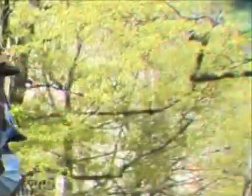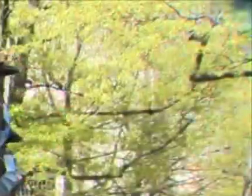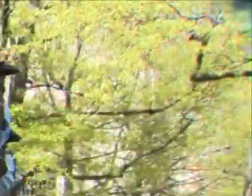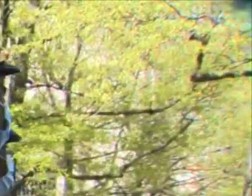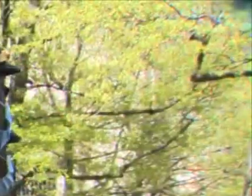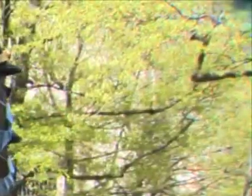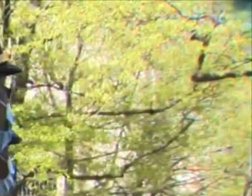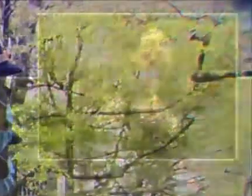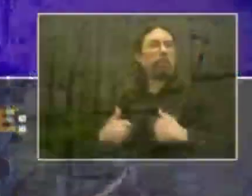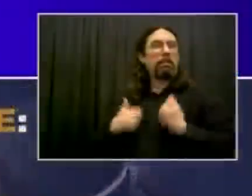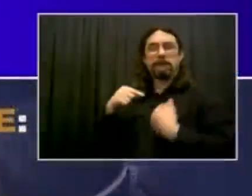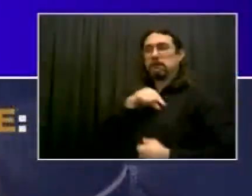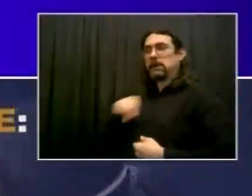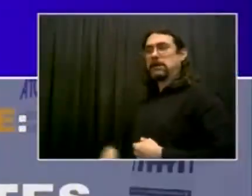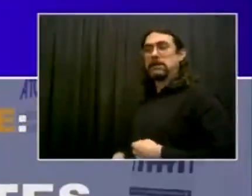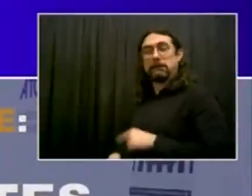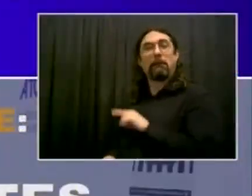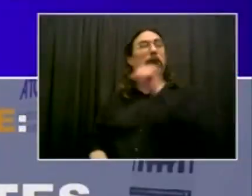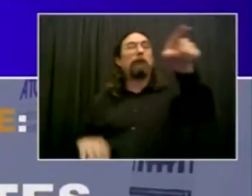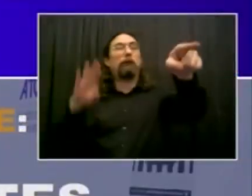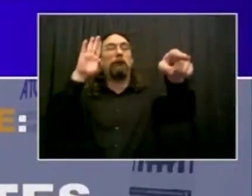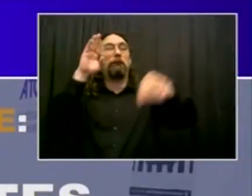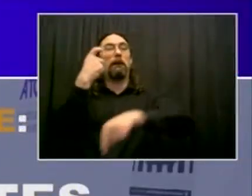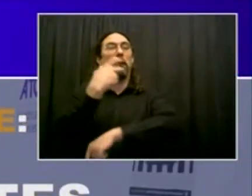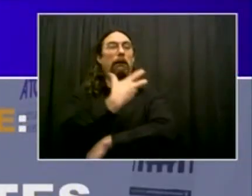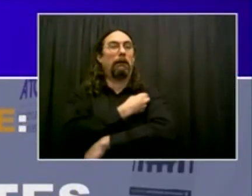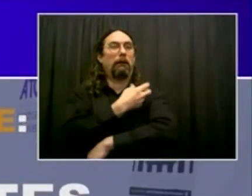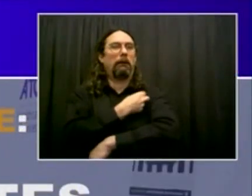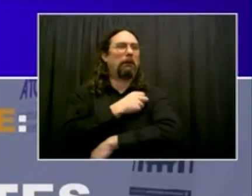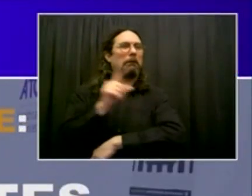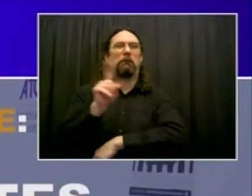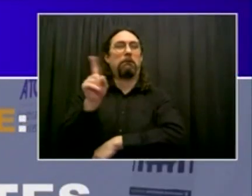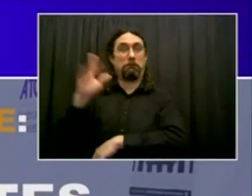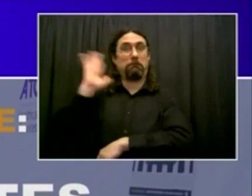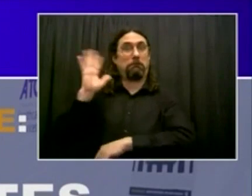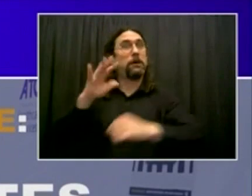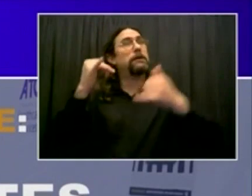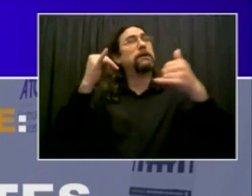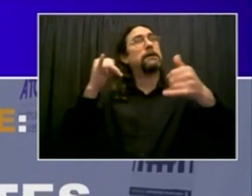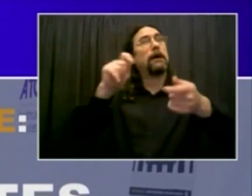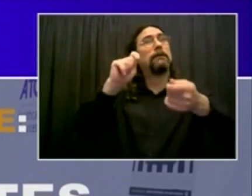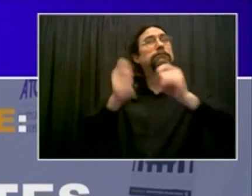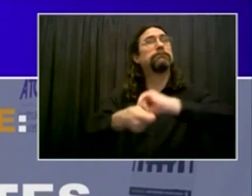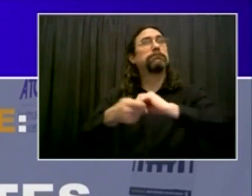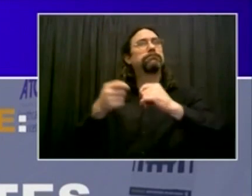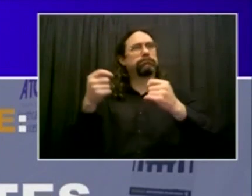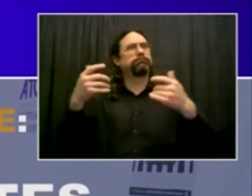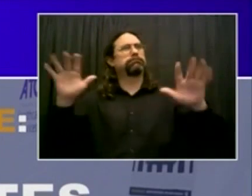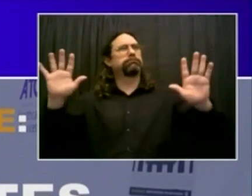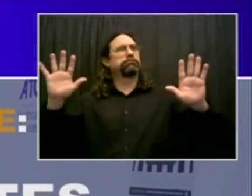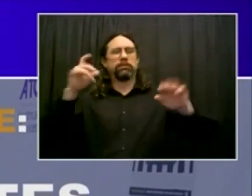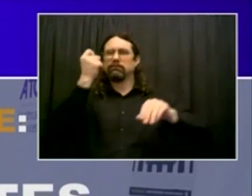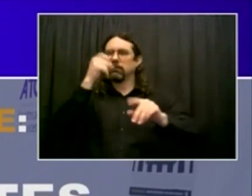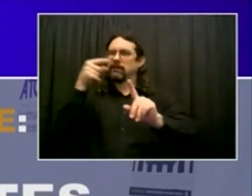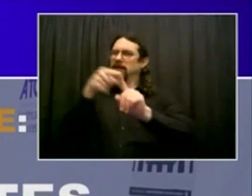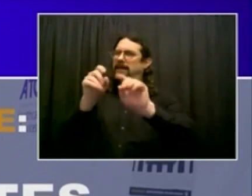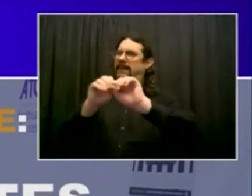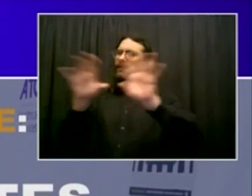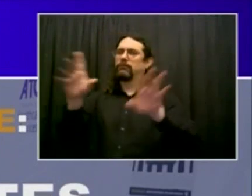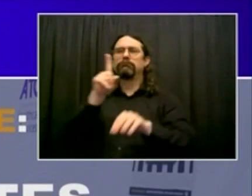city made this announcement today. All city-run sites will be open for walk-ins as of today for all